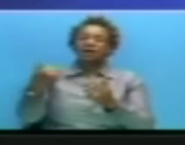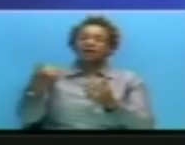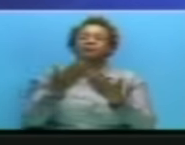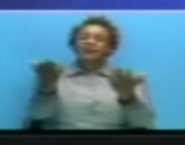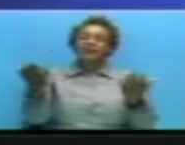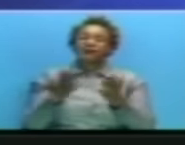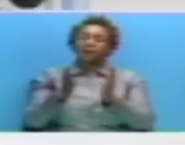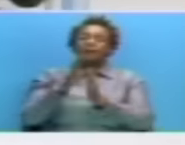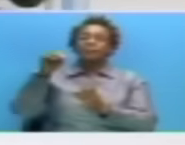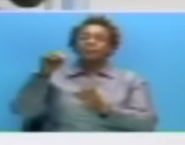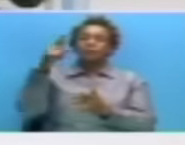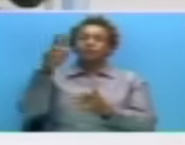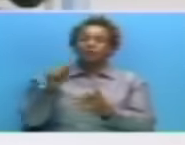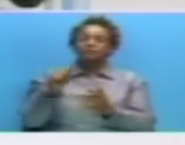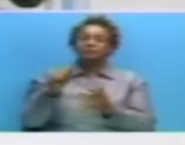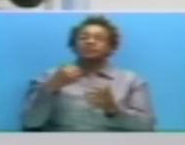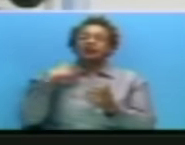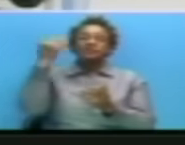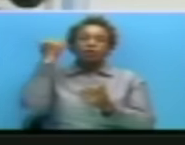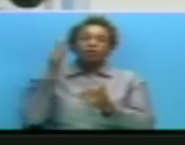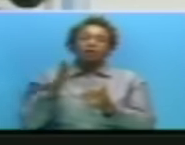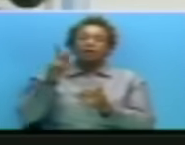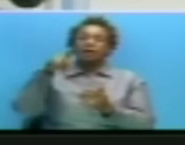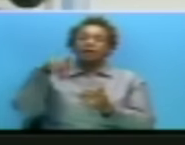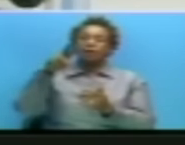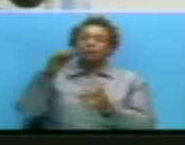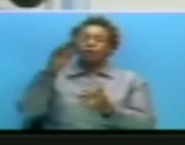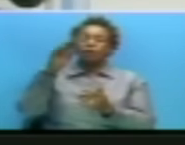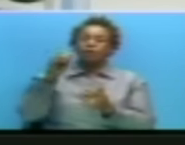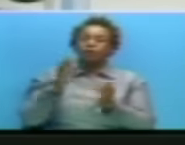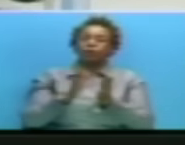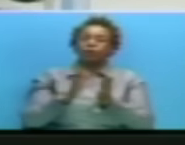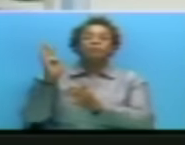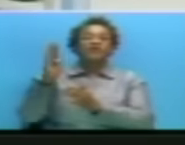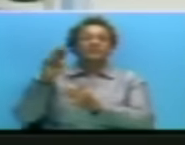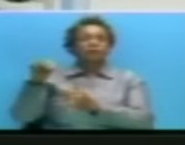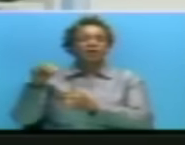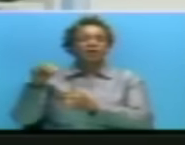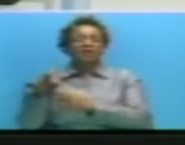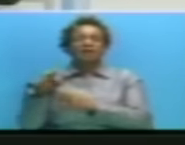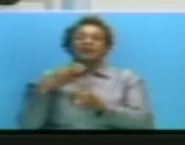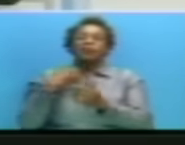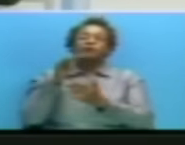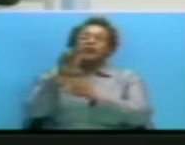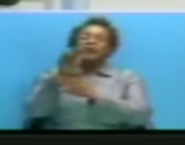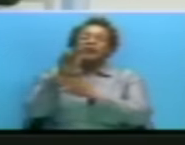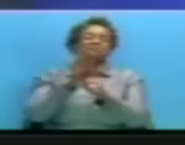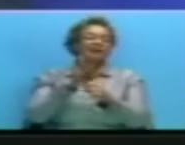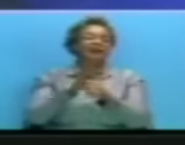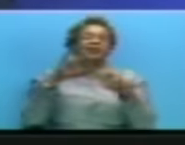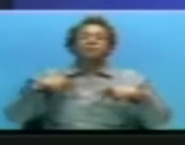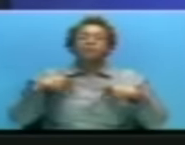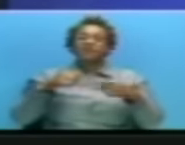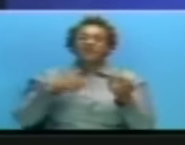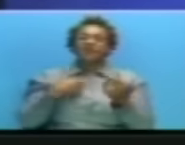Board, Ezekiel Mutua. Also, here is the lawyer, Dimus Kiprono, and the activist, Bonface Mwangi. I wanted to ask. A lot of people feel this. Stephen Ongome